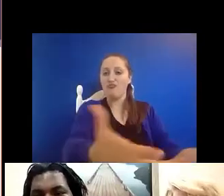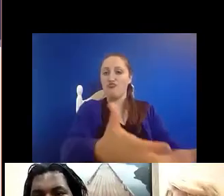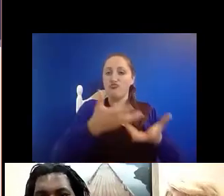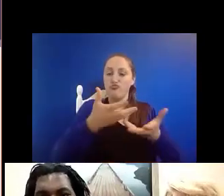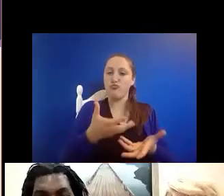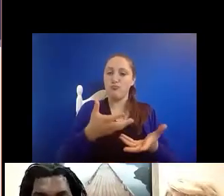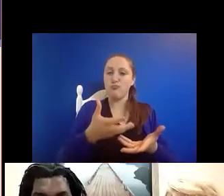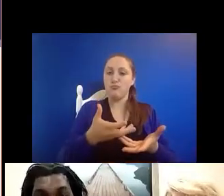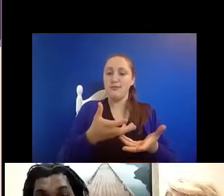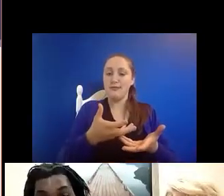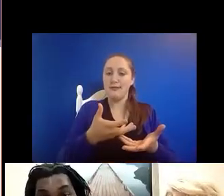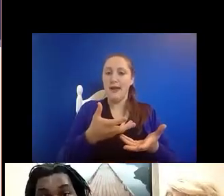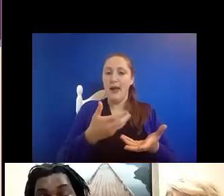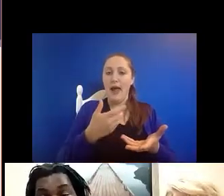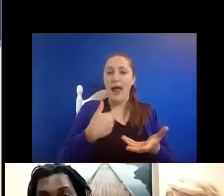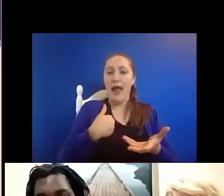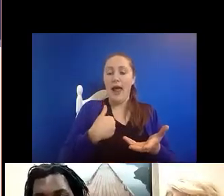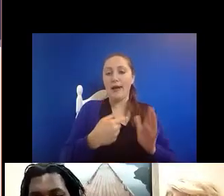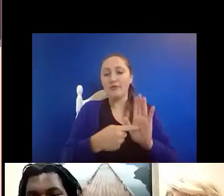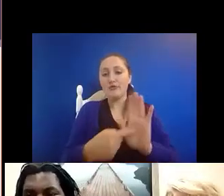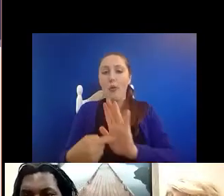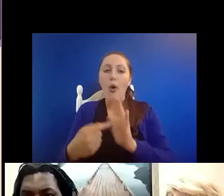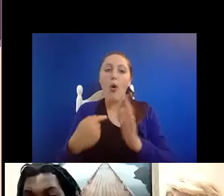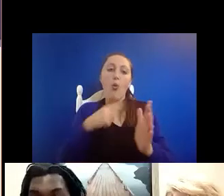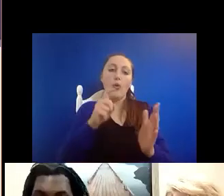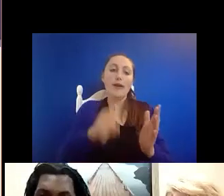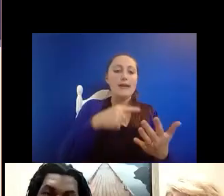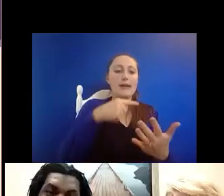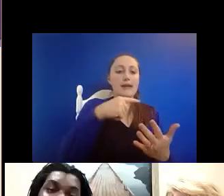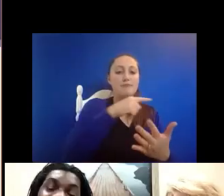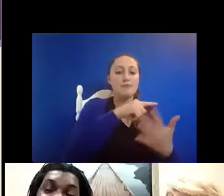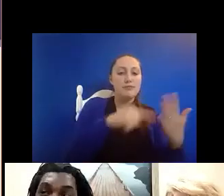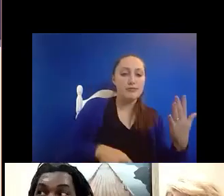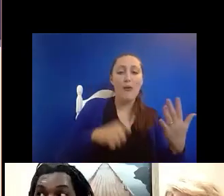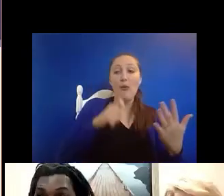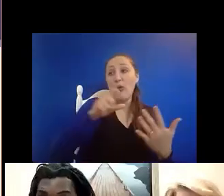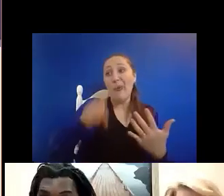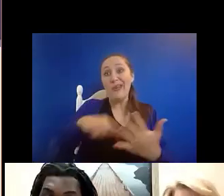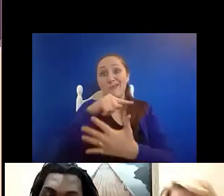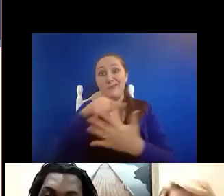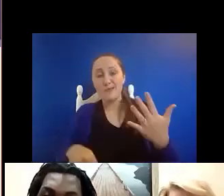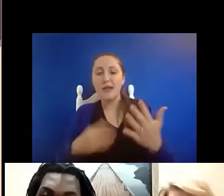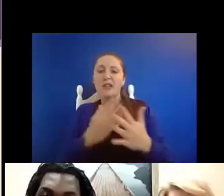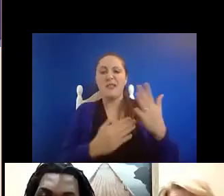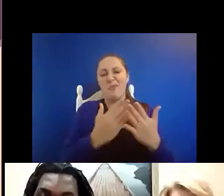through, and then see what stuff we need and what stuff we don't, like some stuff we don't want it.